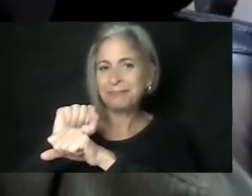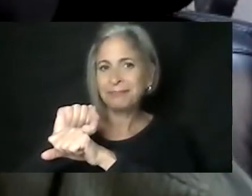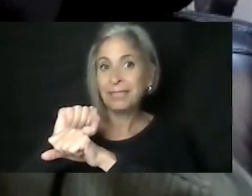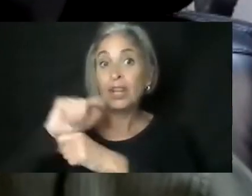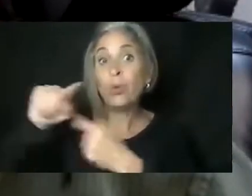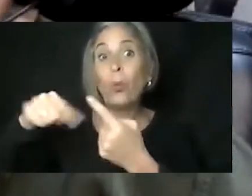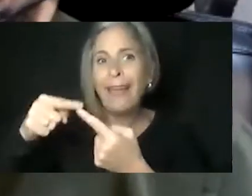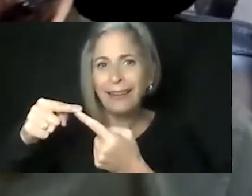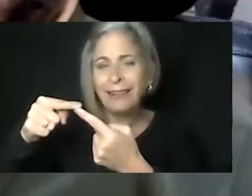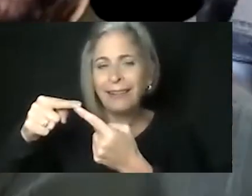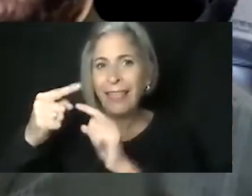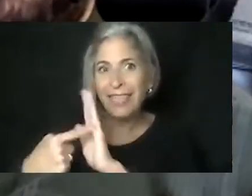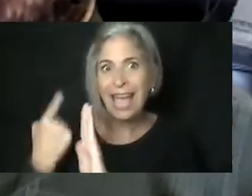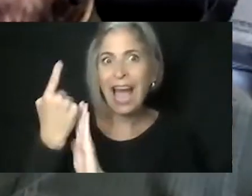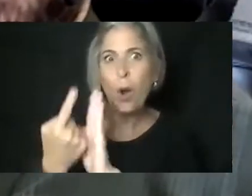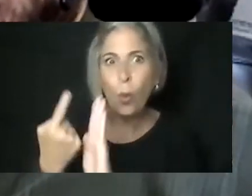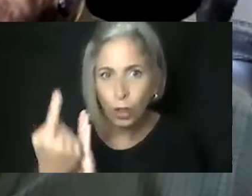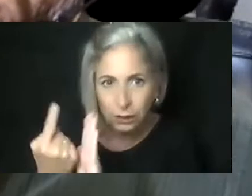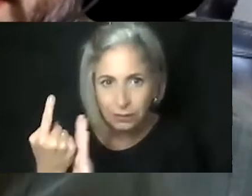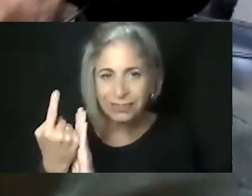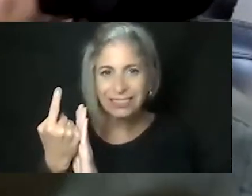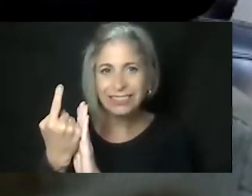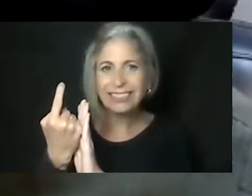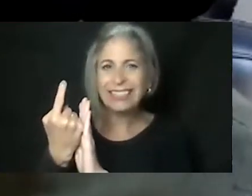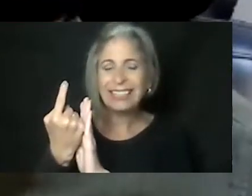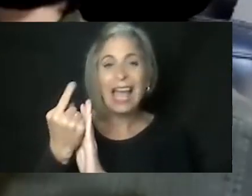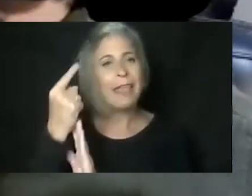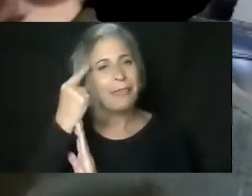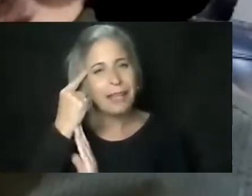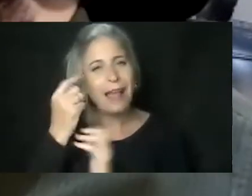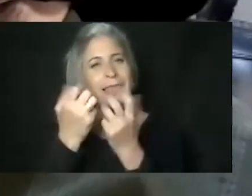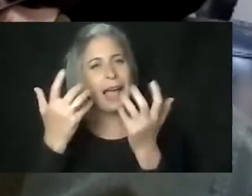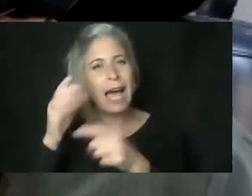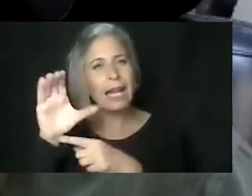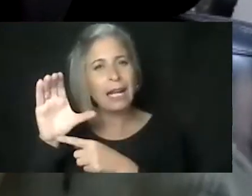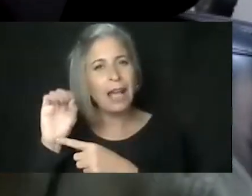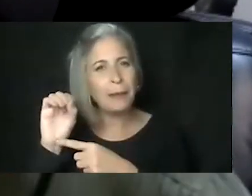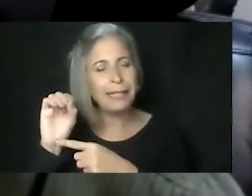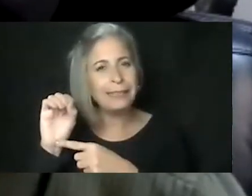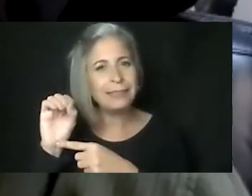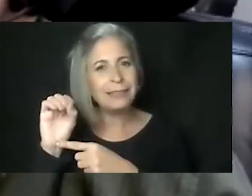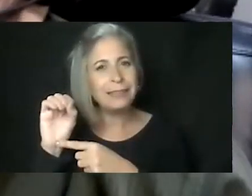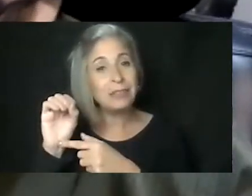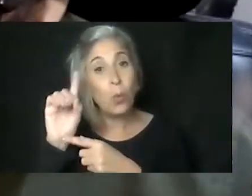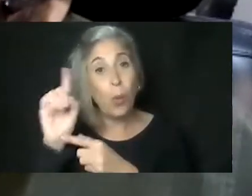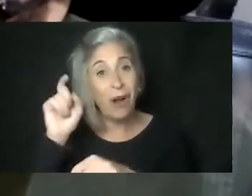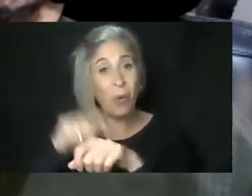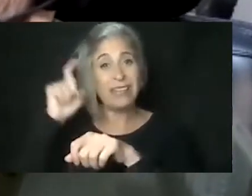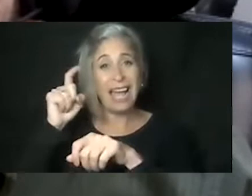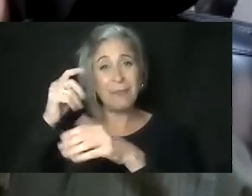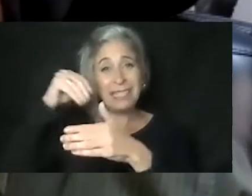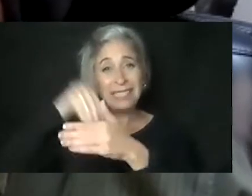when and the hours and that kind of thing, that I think a lot of companies who are just doing, I don't know, a one-time accessibility